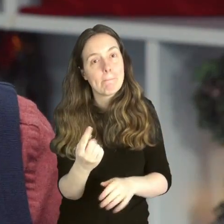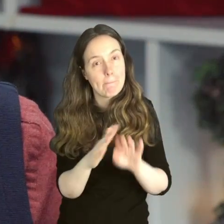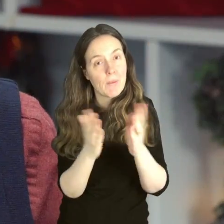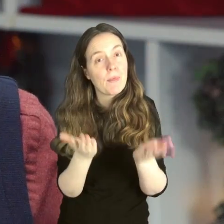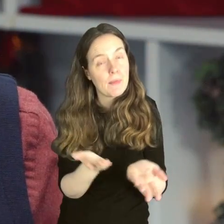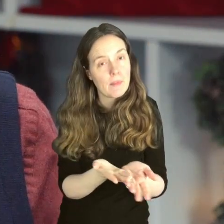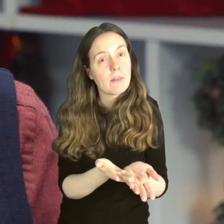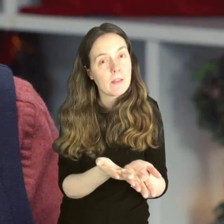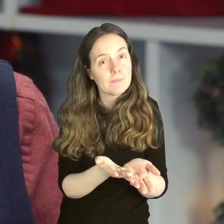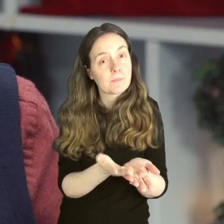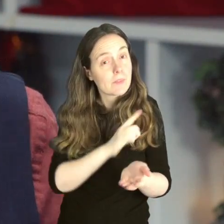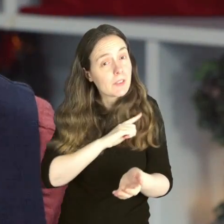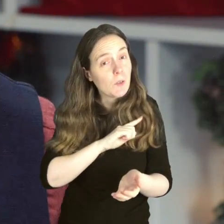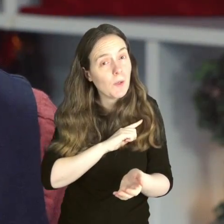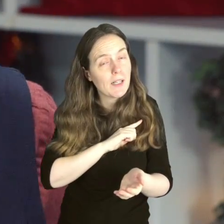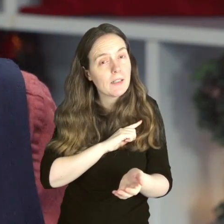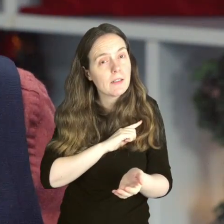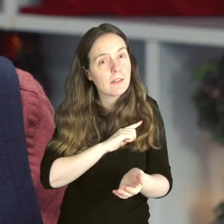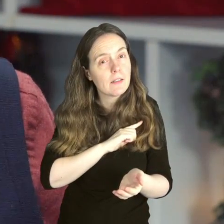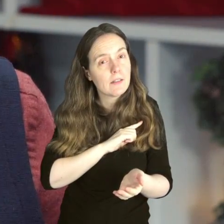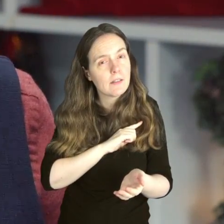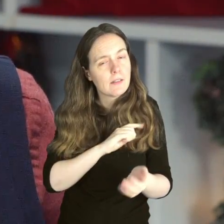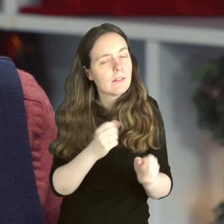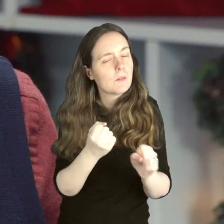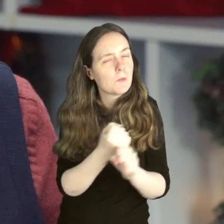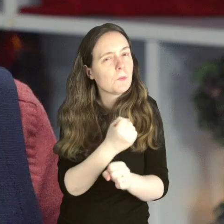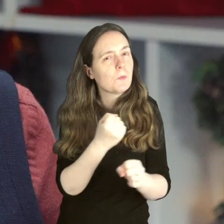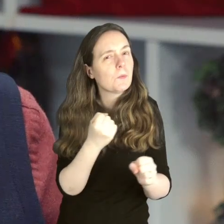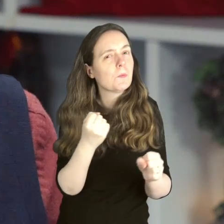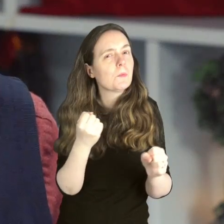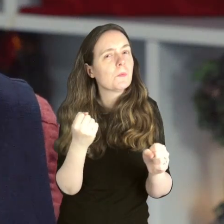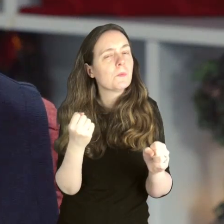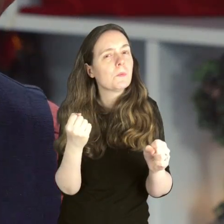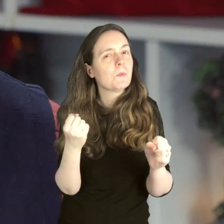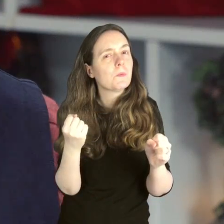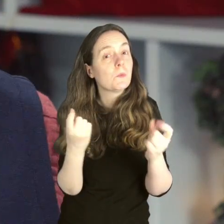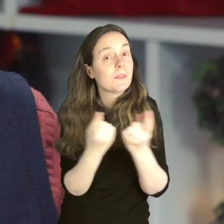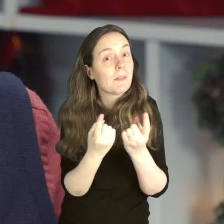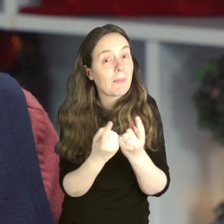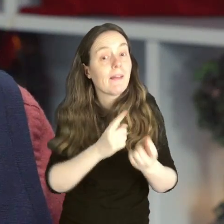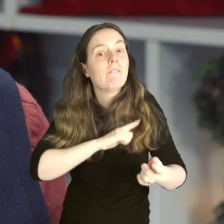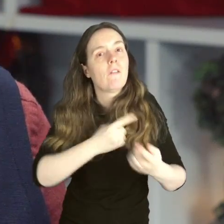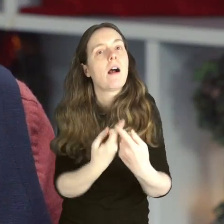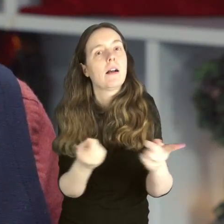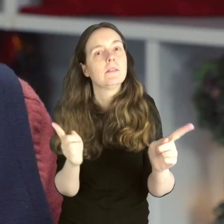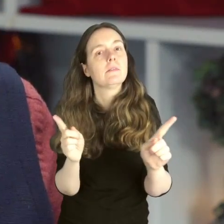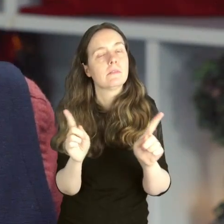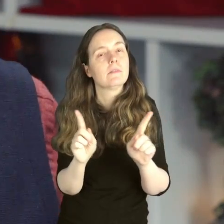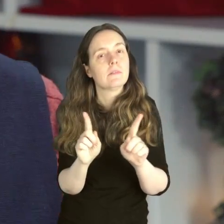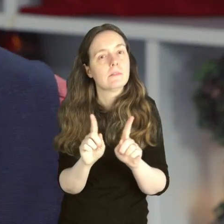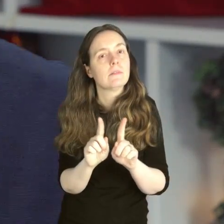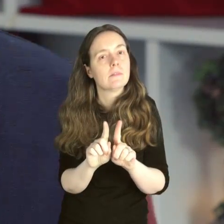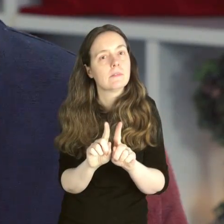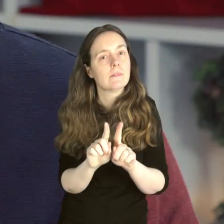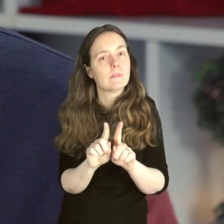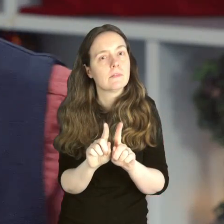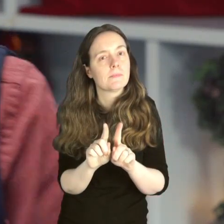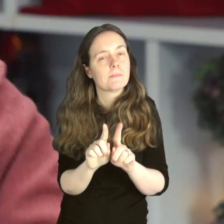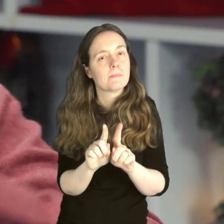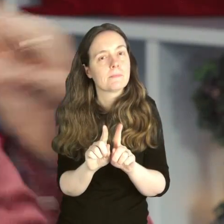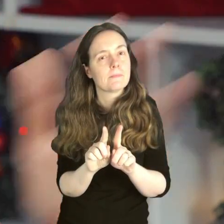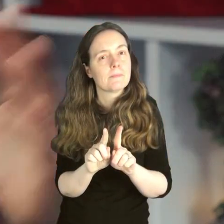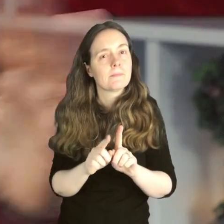the earth to do something for us.